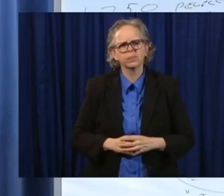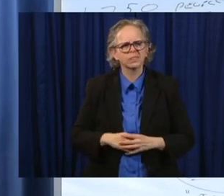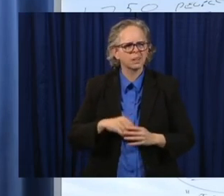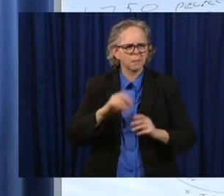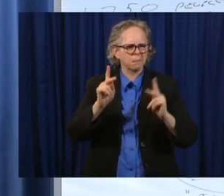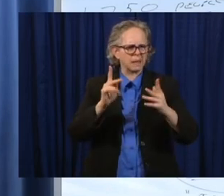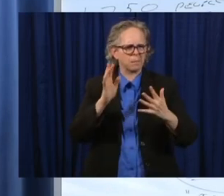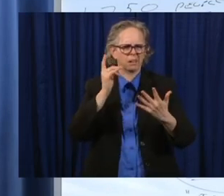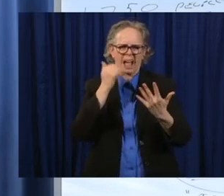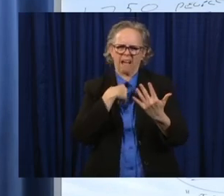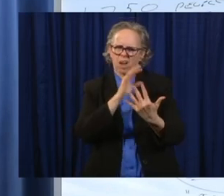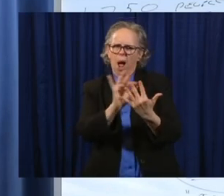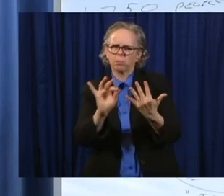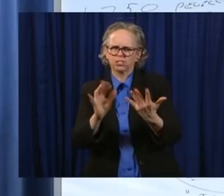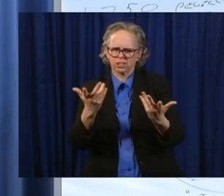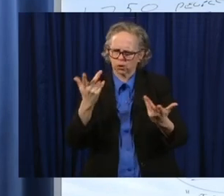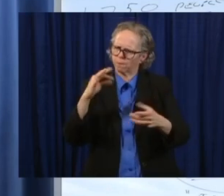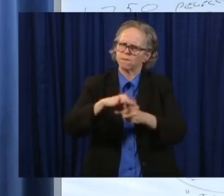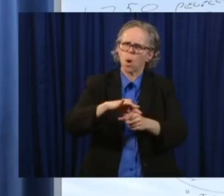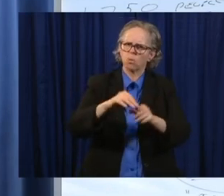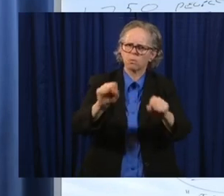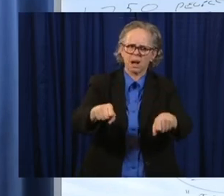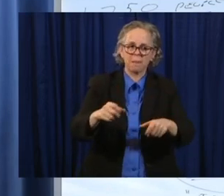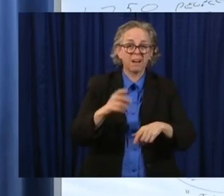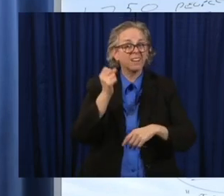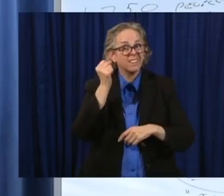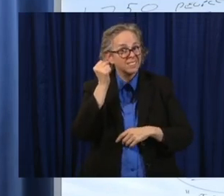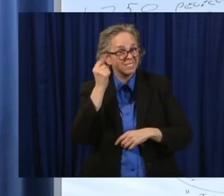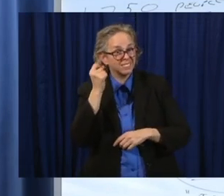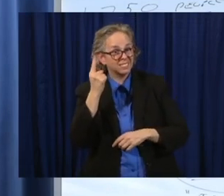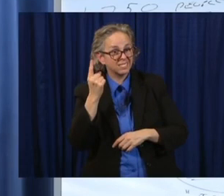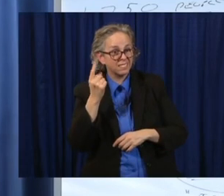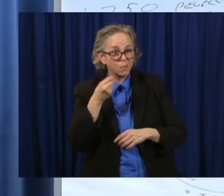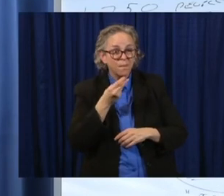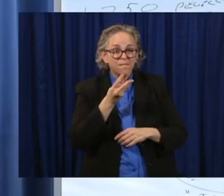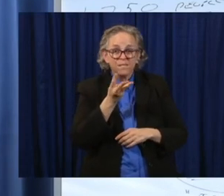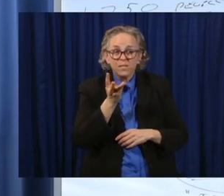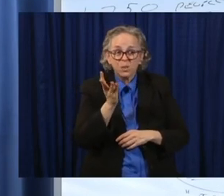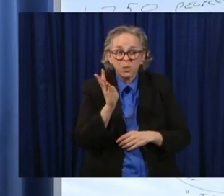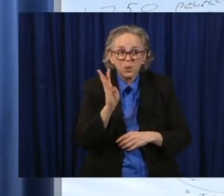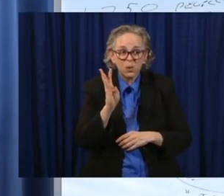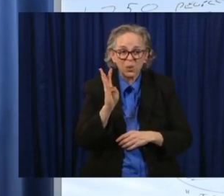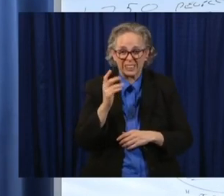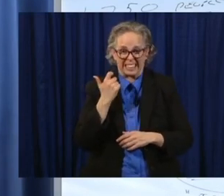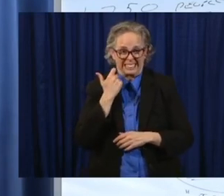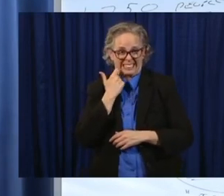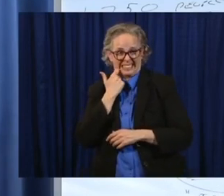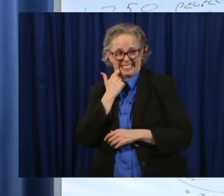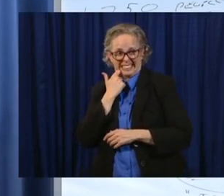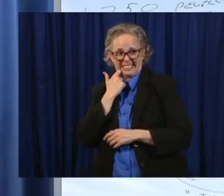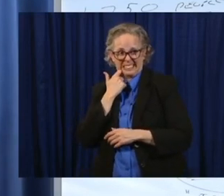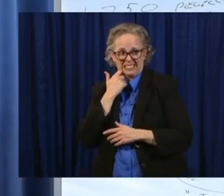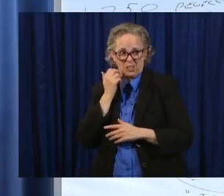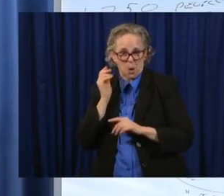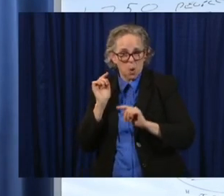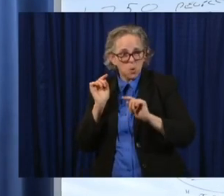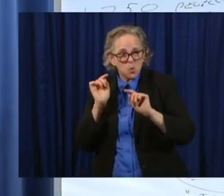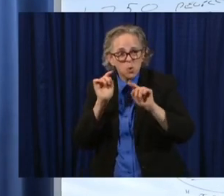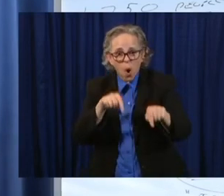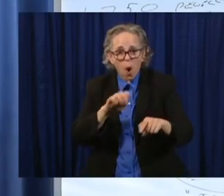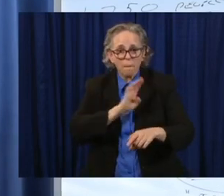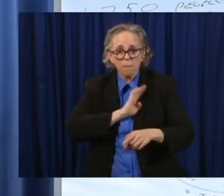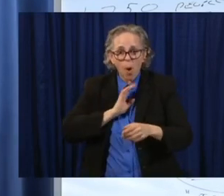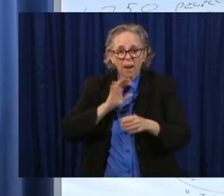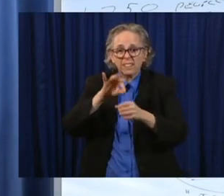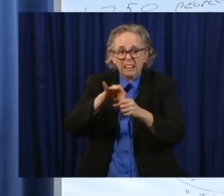vote, but in the cases that Frank LaRose described, being able to go to the Board of Elections and do that, it would